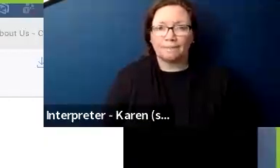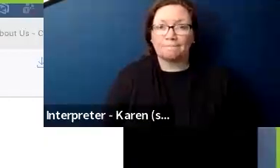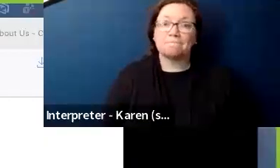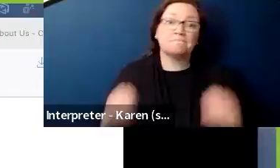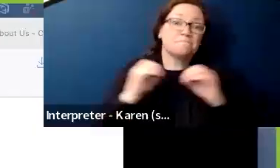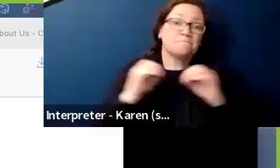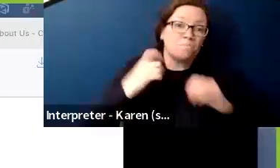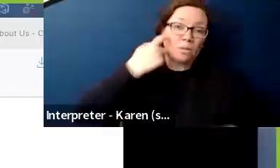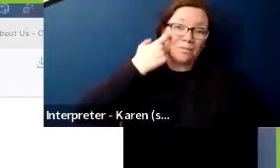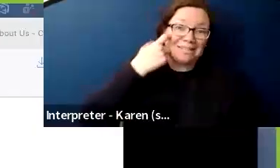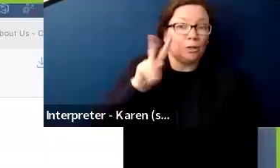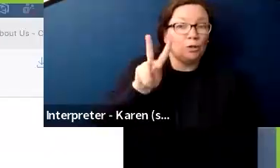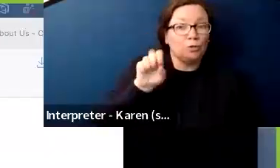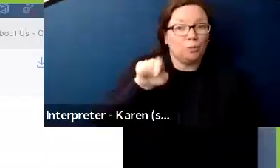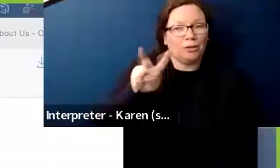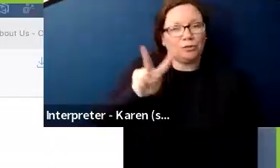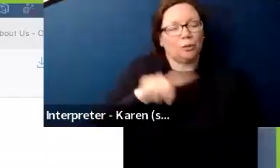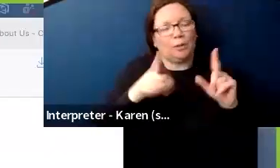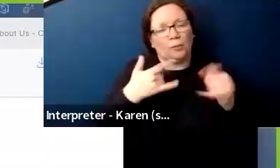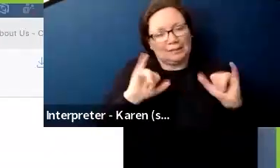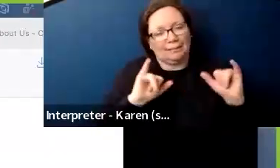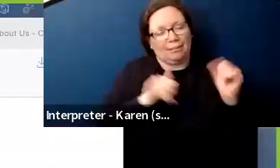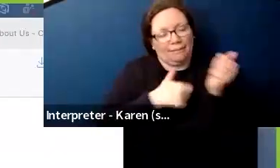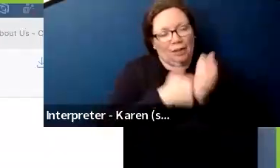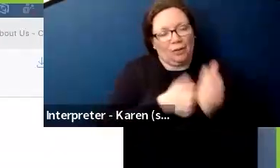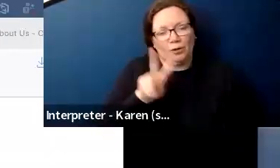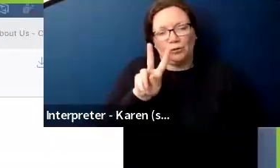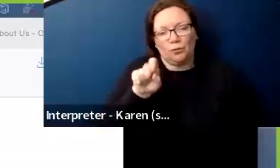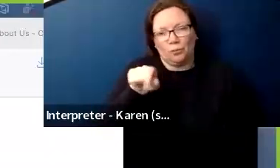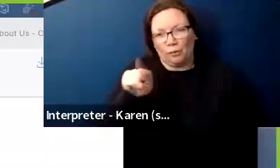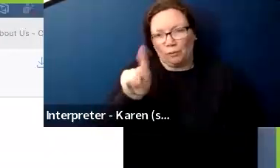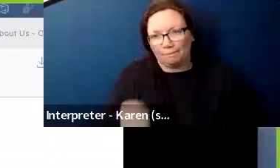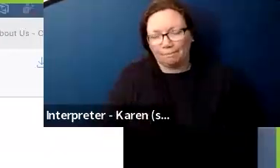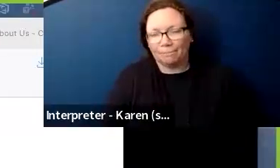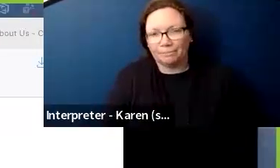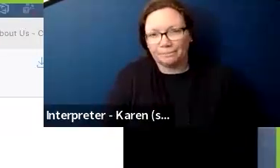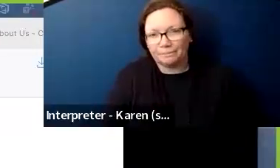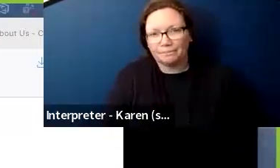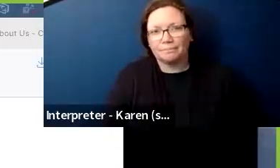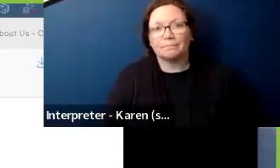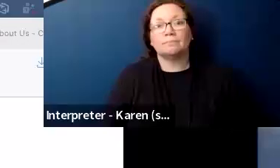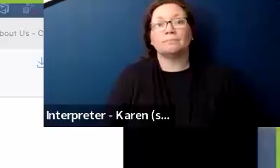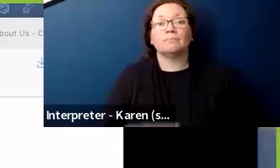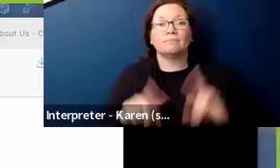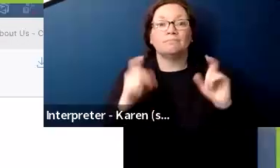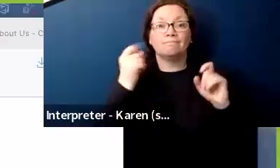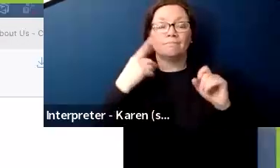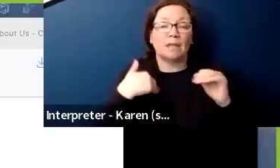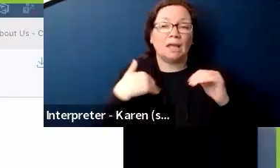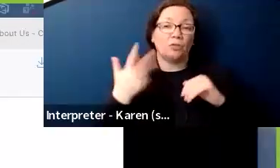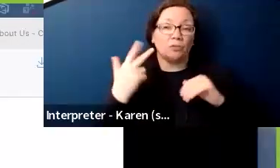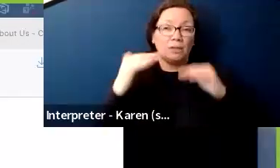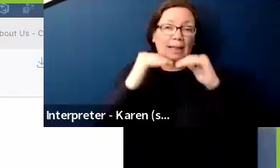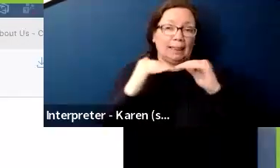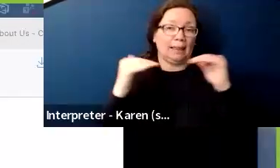recent version, 2.2, but for us, we adhere to 2.1. And then there are three levels